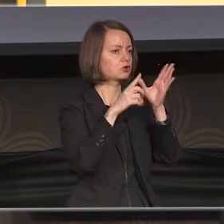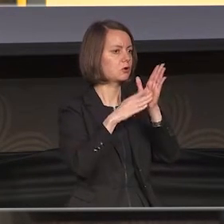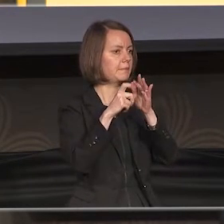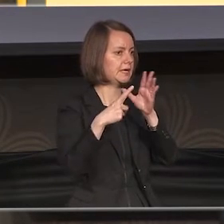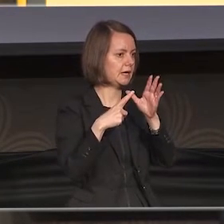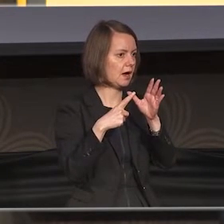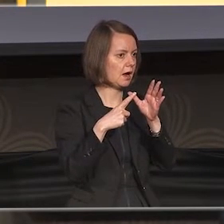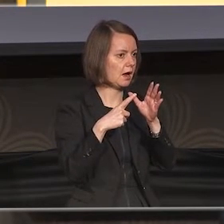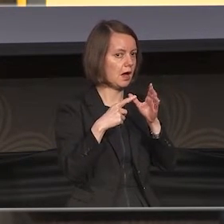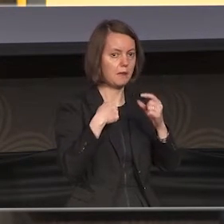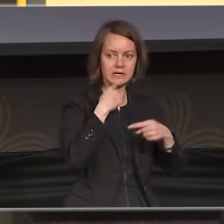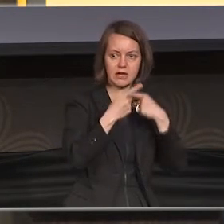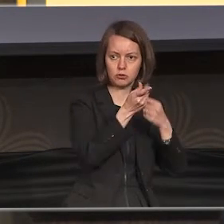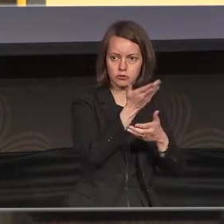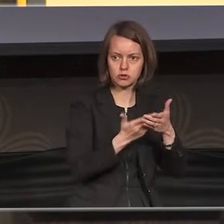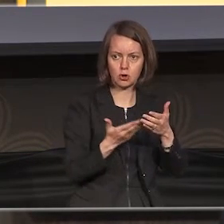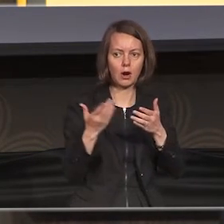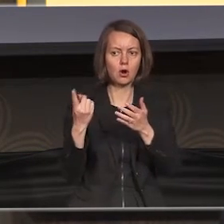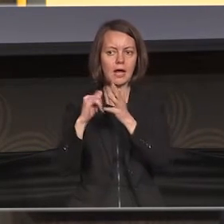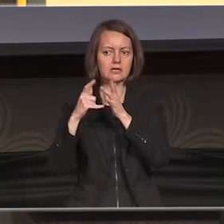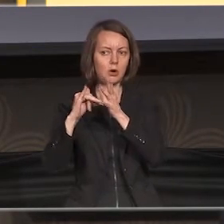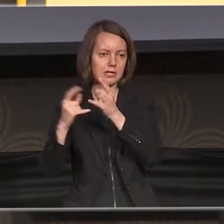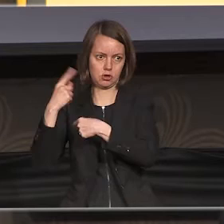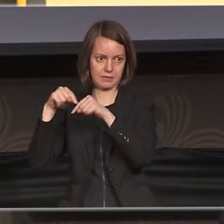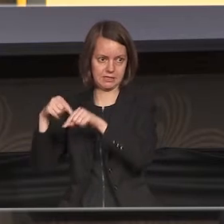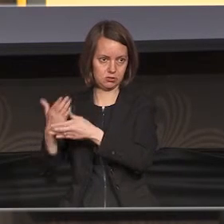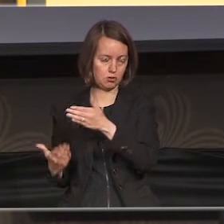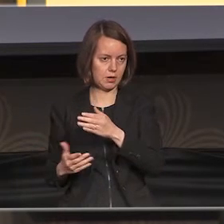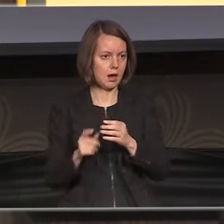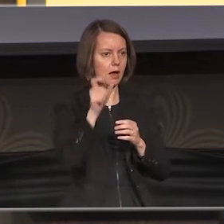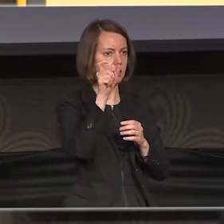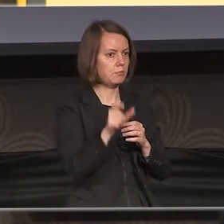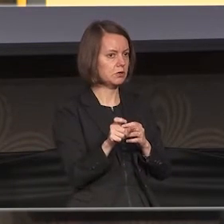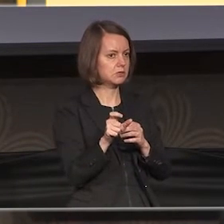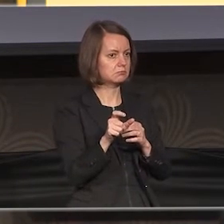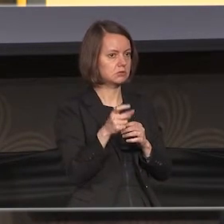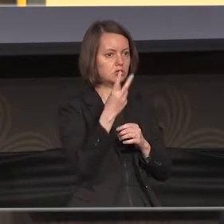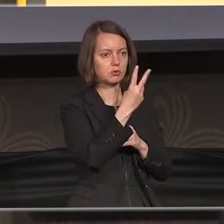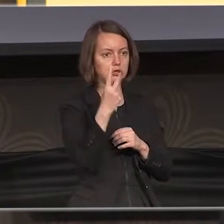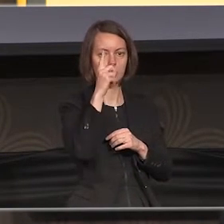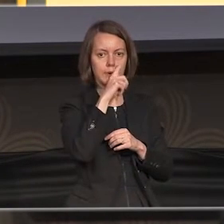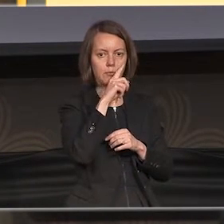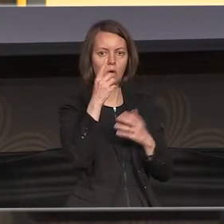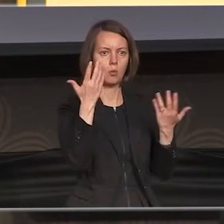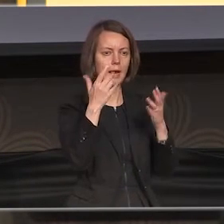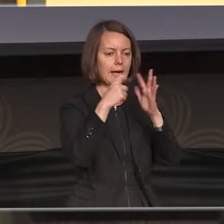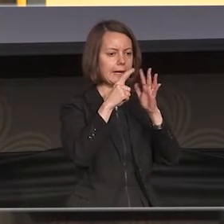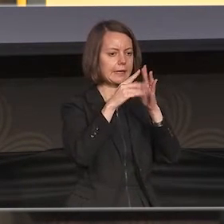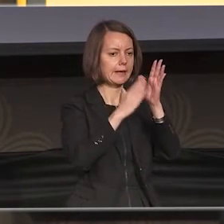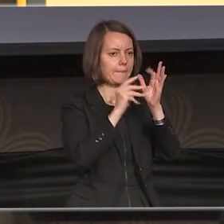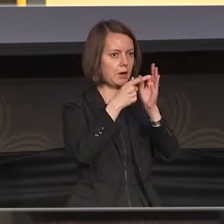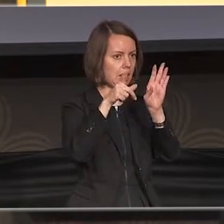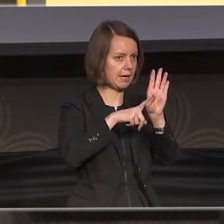me by SOS Black Australia. Now, it was initiated by Aboriginal people from the Kimberley region in